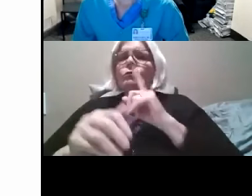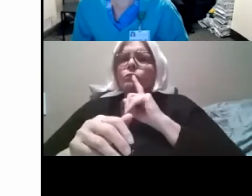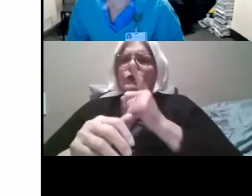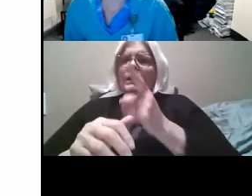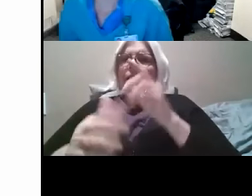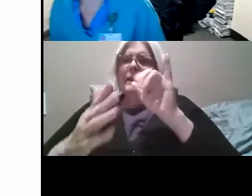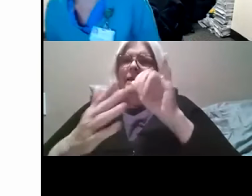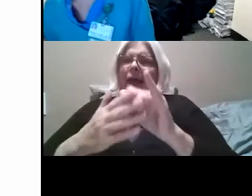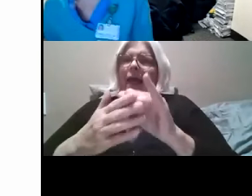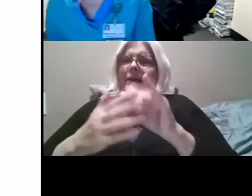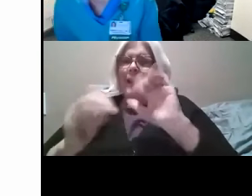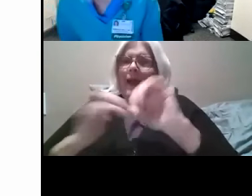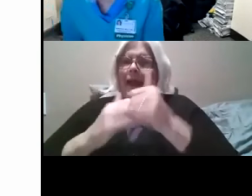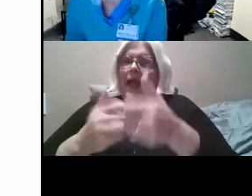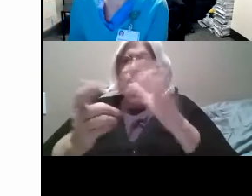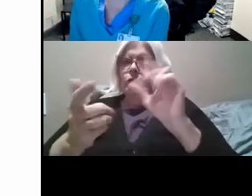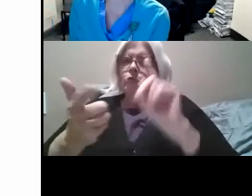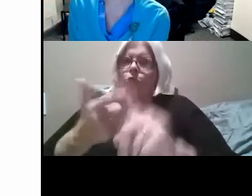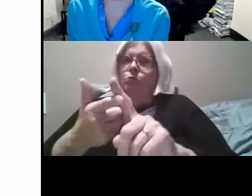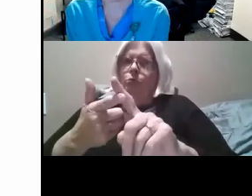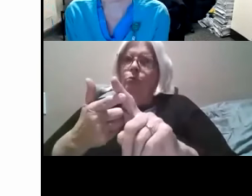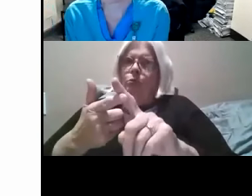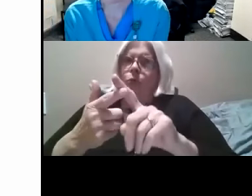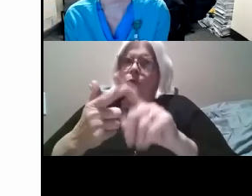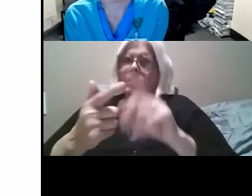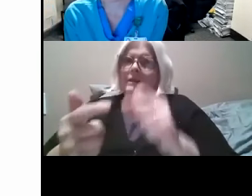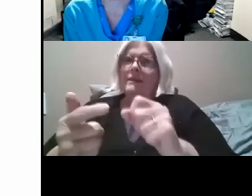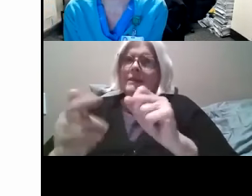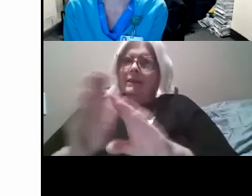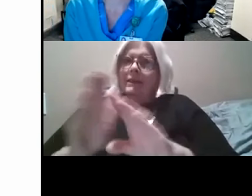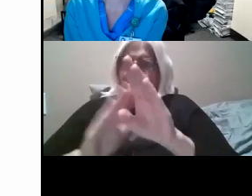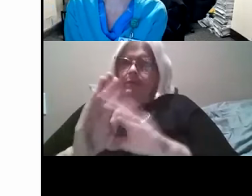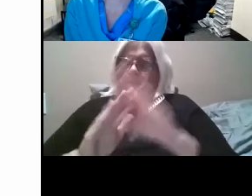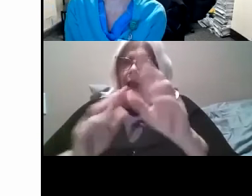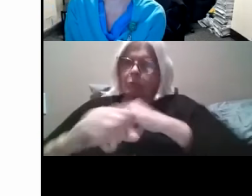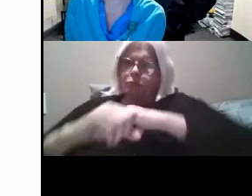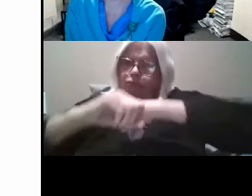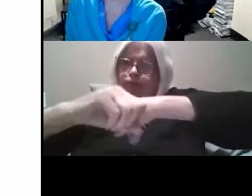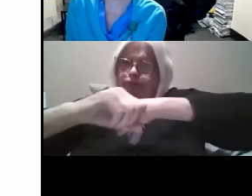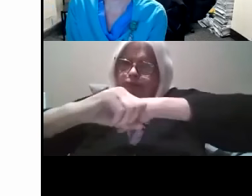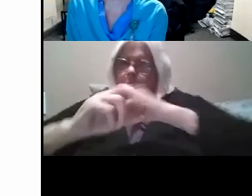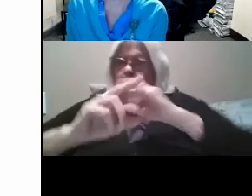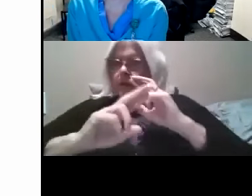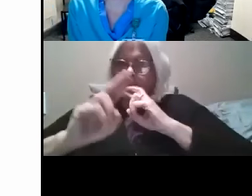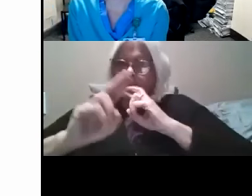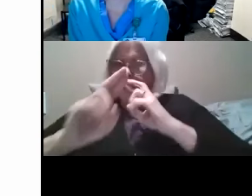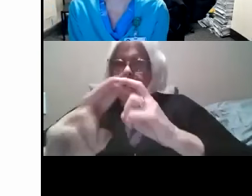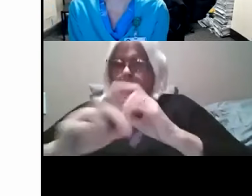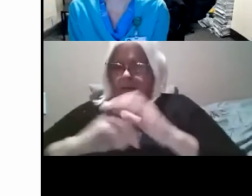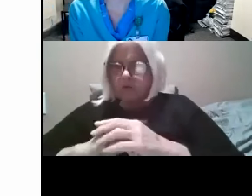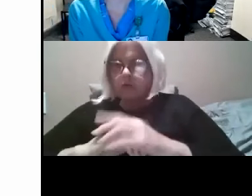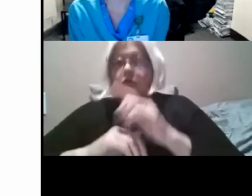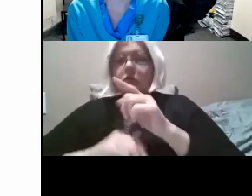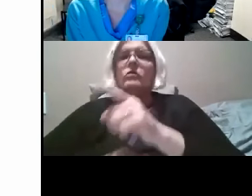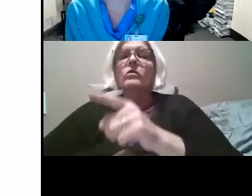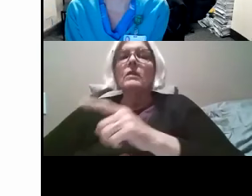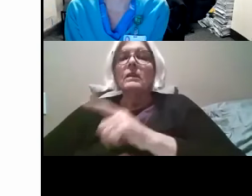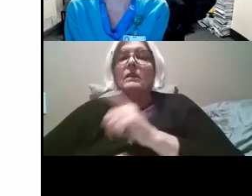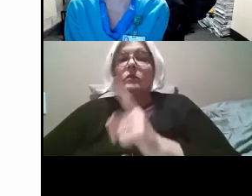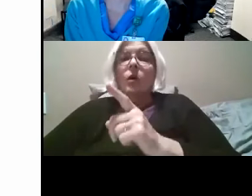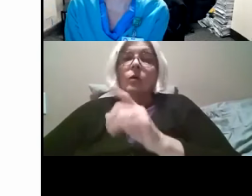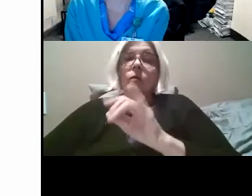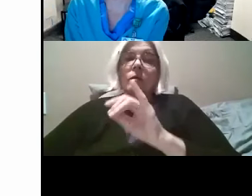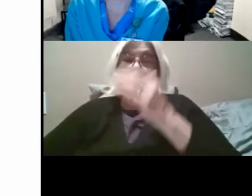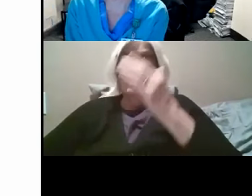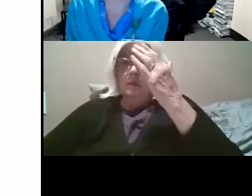vaccine, for example, if any of you have older children, you may know that if we start the HPV vaccine at a younger age, children only